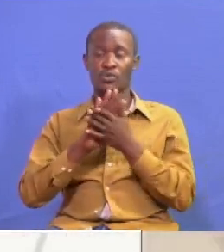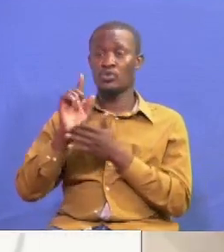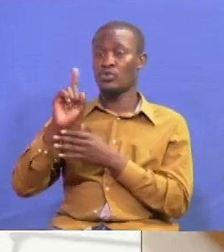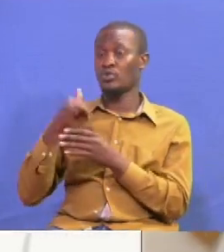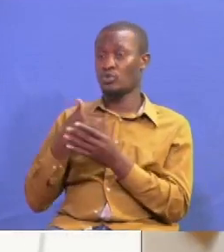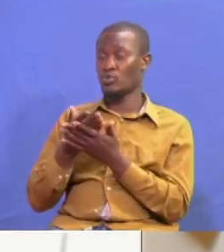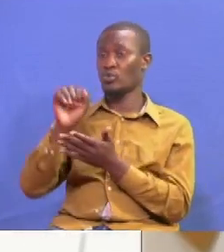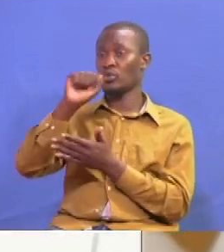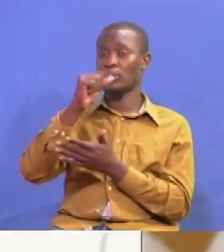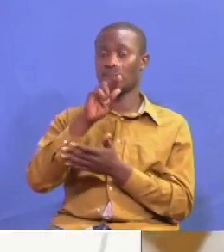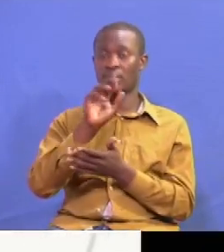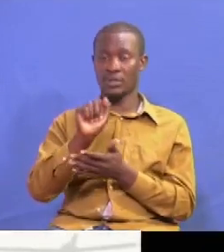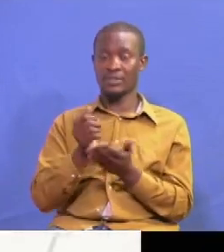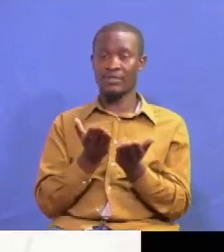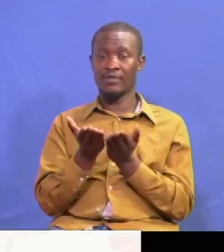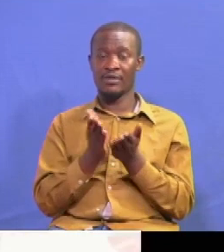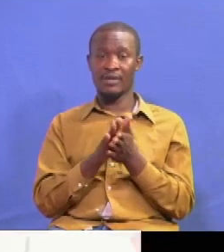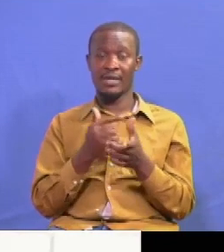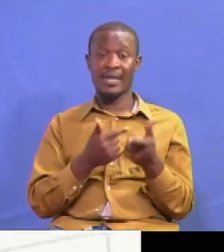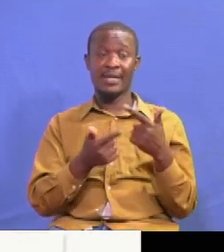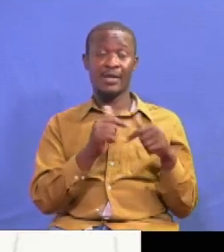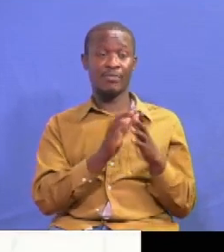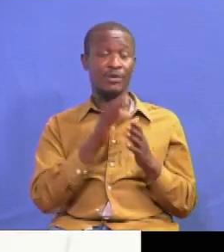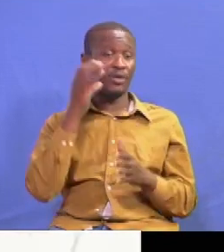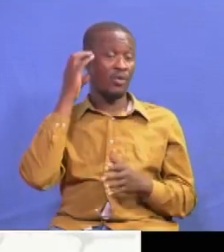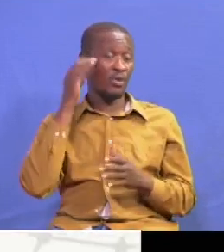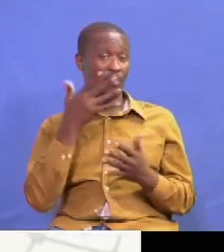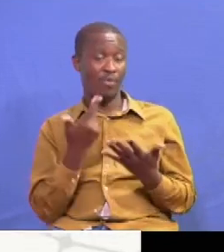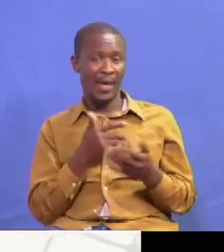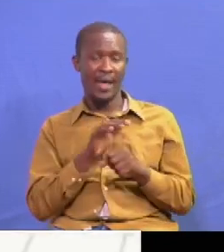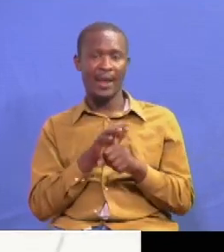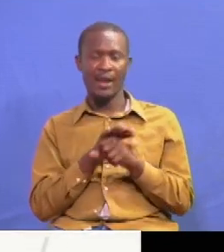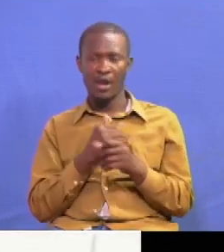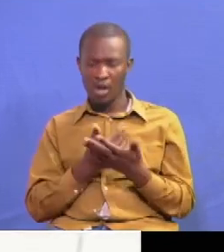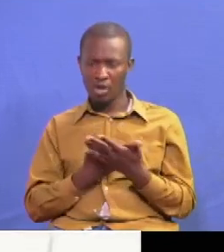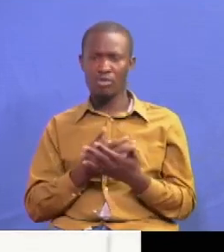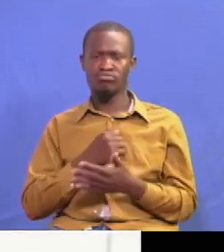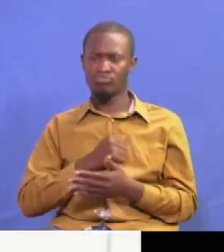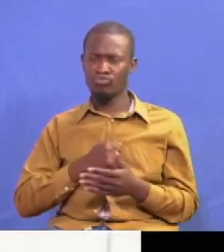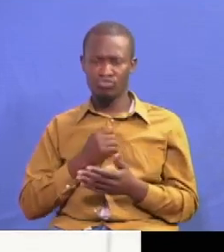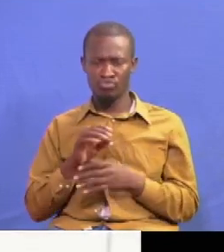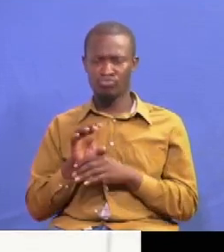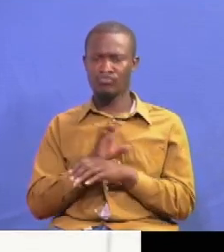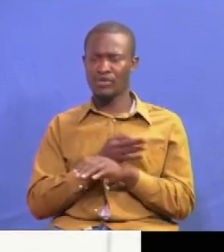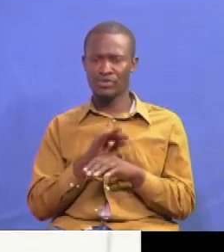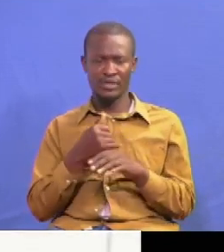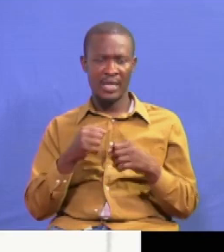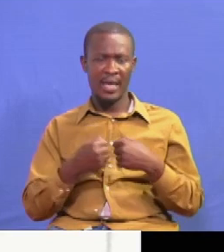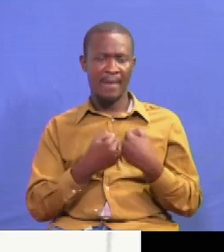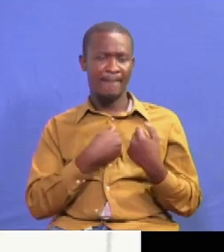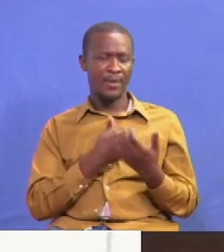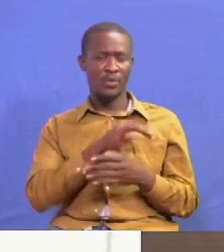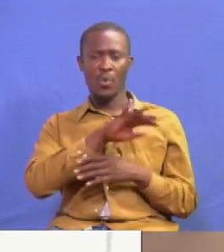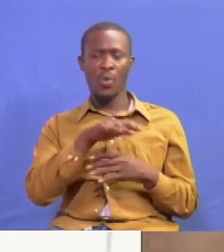through the SGR train service and back to college, where candlelighting vigils and masses are being held in honor